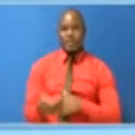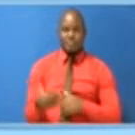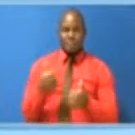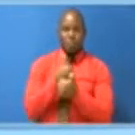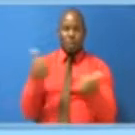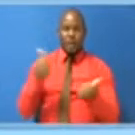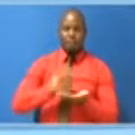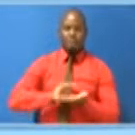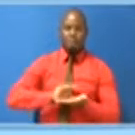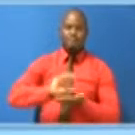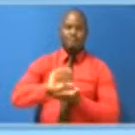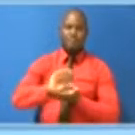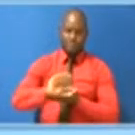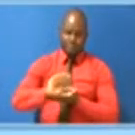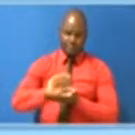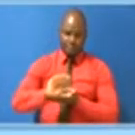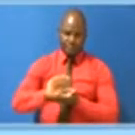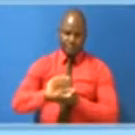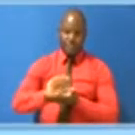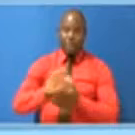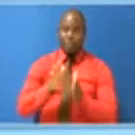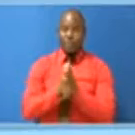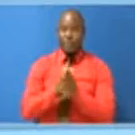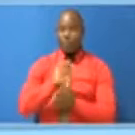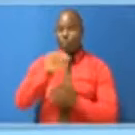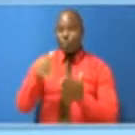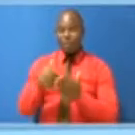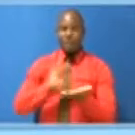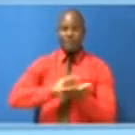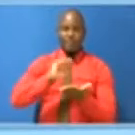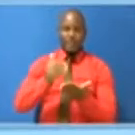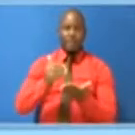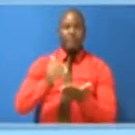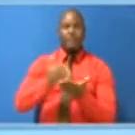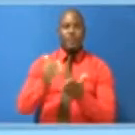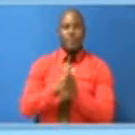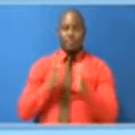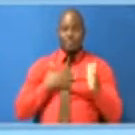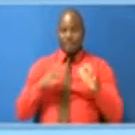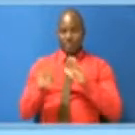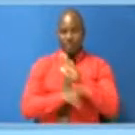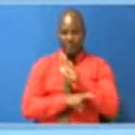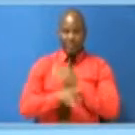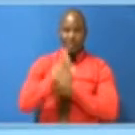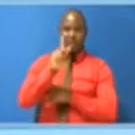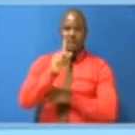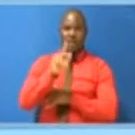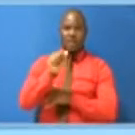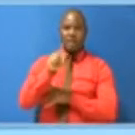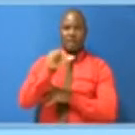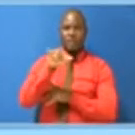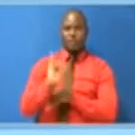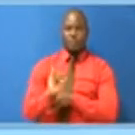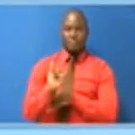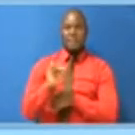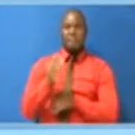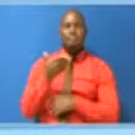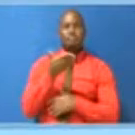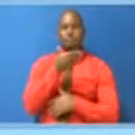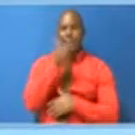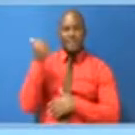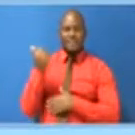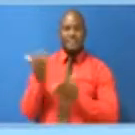well funded and with those funds with my deputy professor kaloki a distinguished public